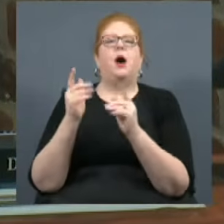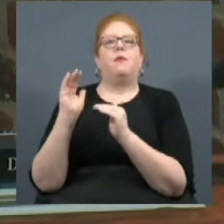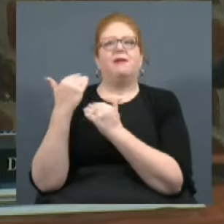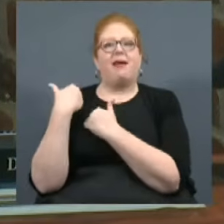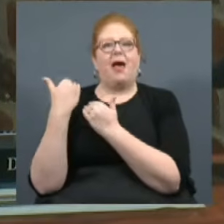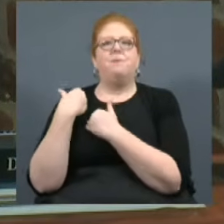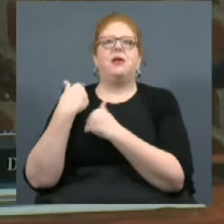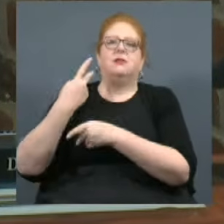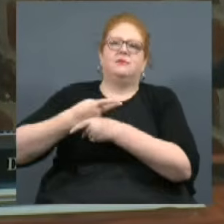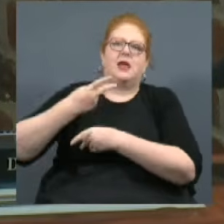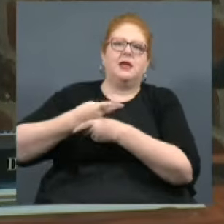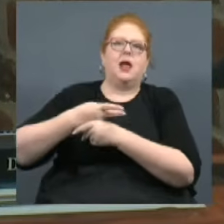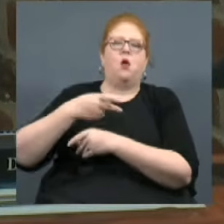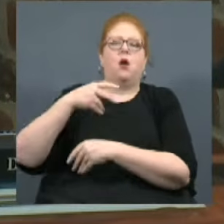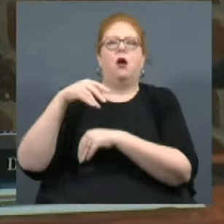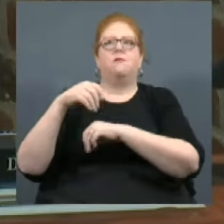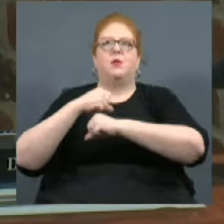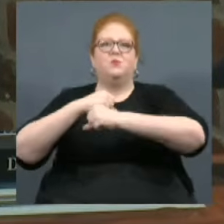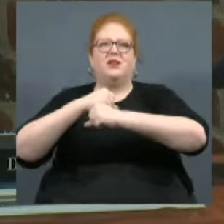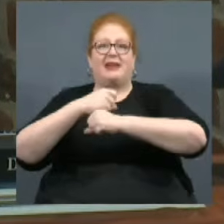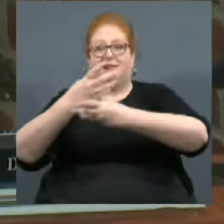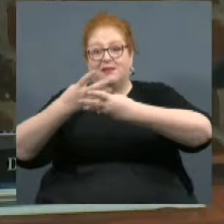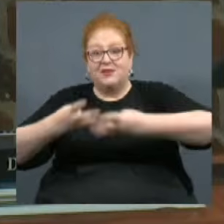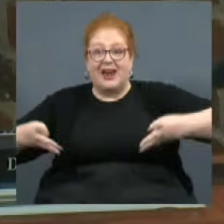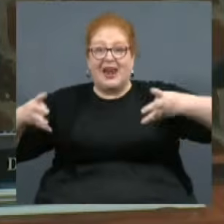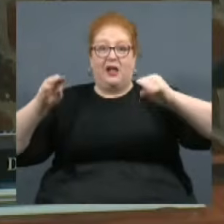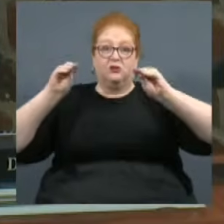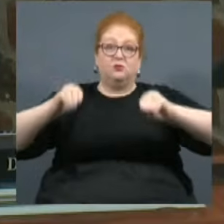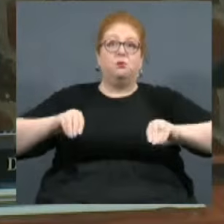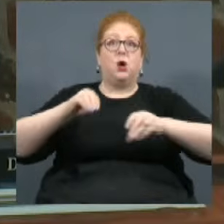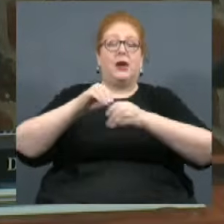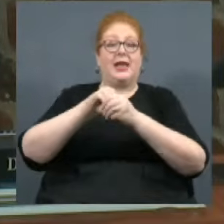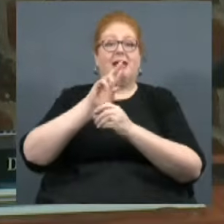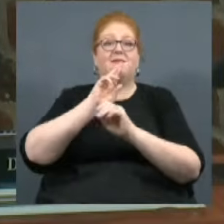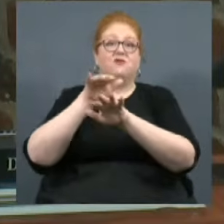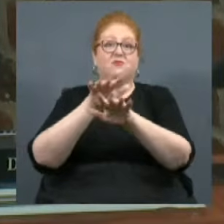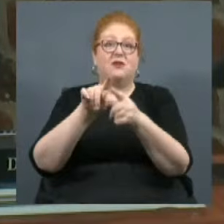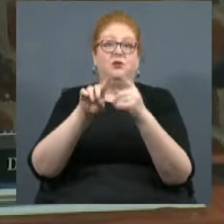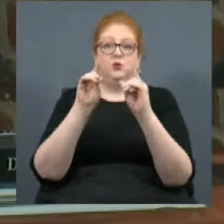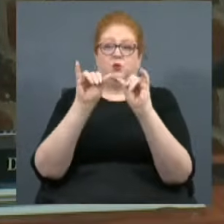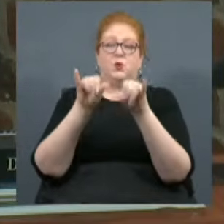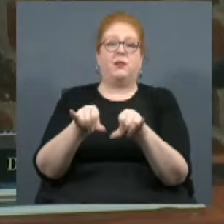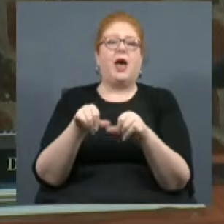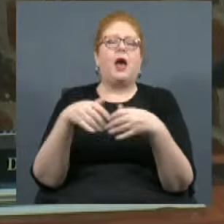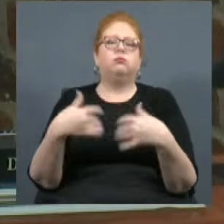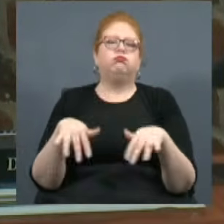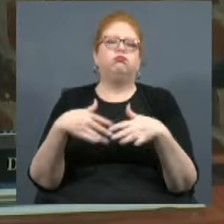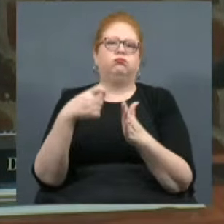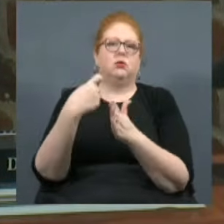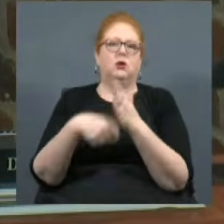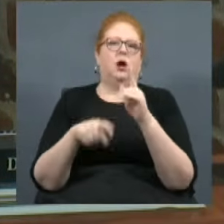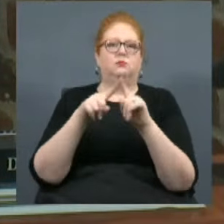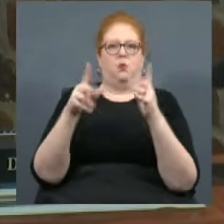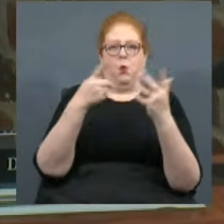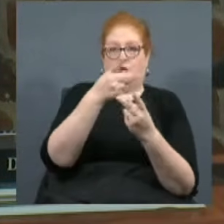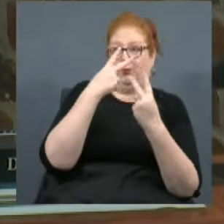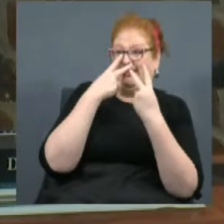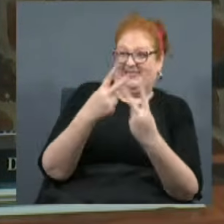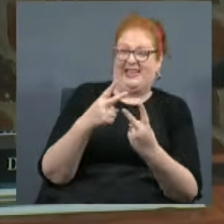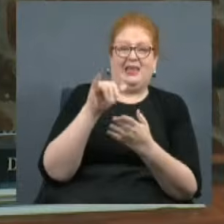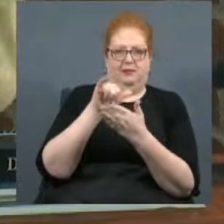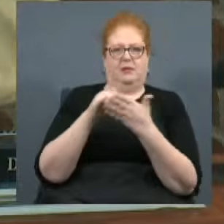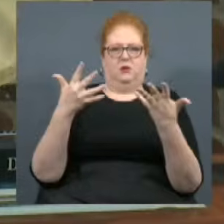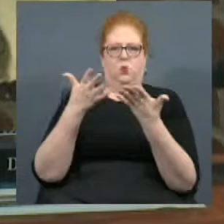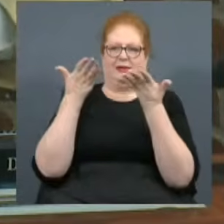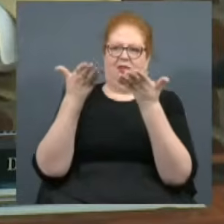protective nets and everything you have to put in the river to do it. So what you see is what's going to be there, and the only thing we